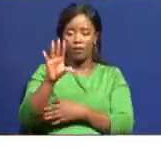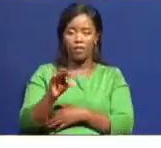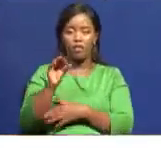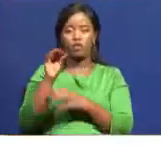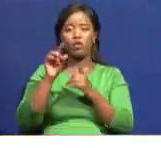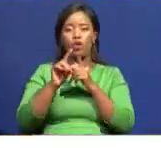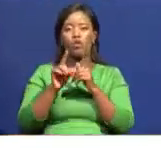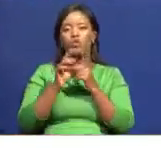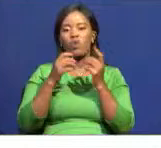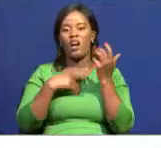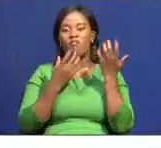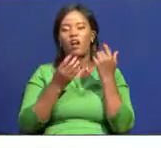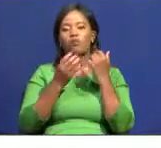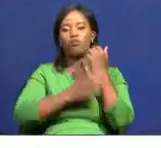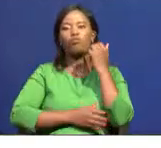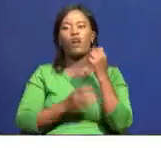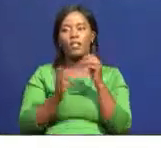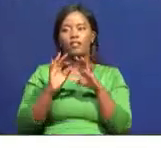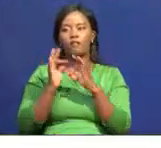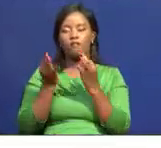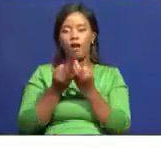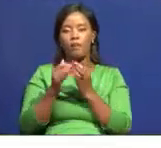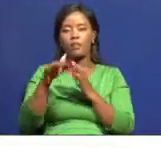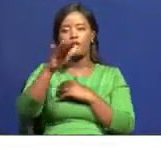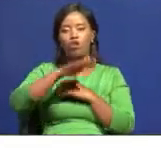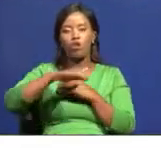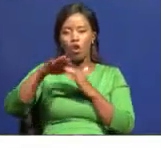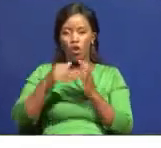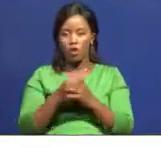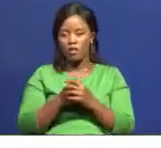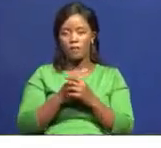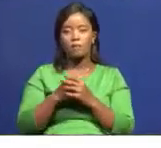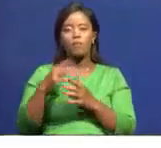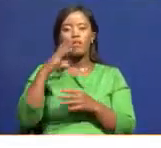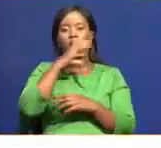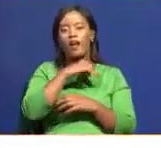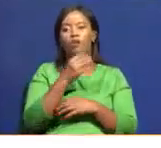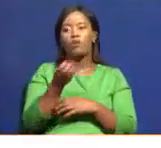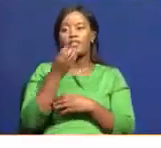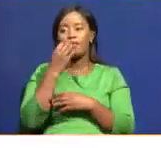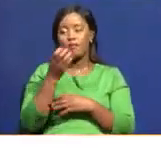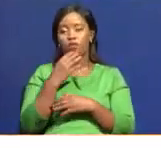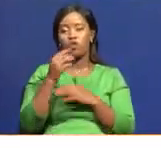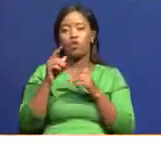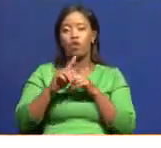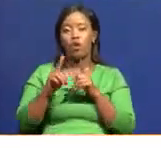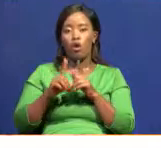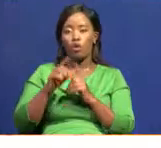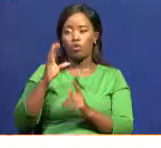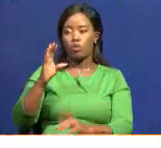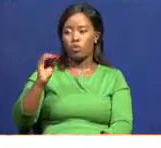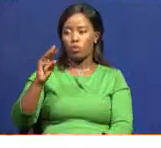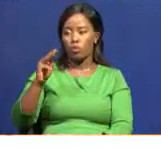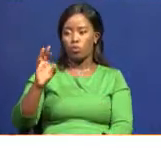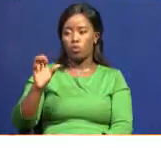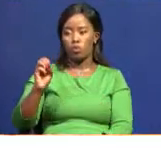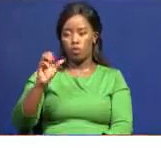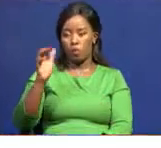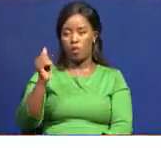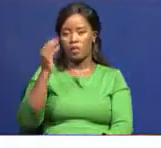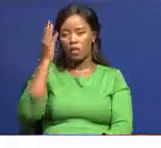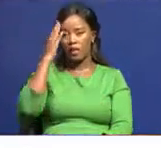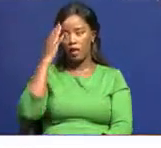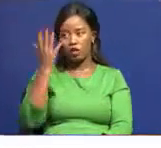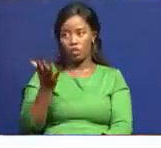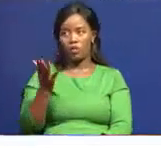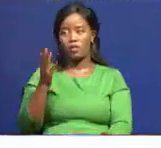on poorer households. Climate change has led to food scarcity, and COMESA is alarmed that traders are practicing price gouging,